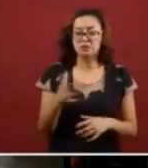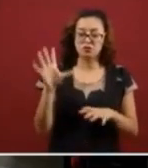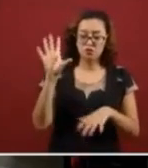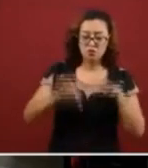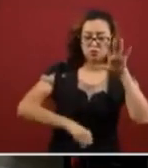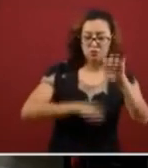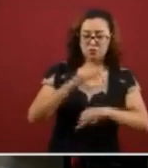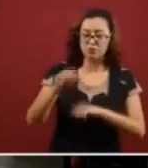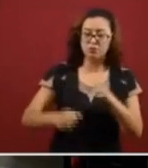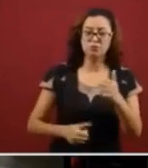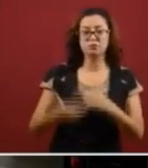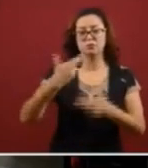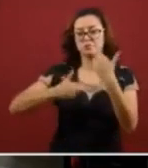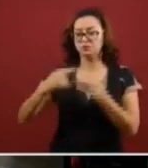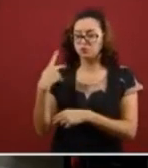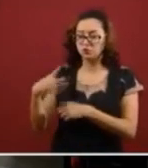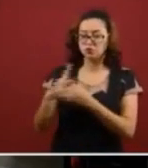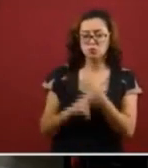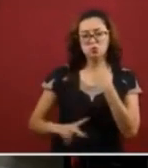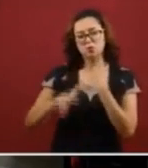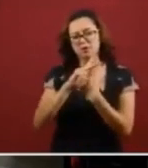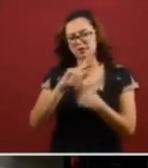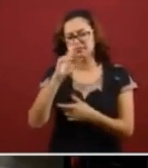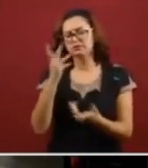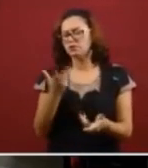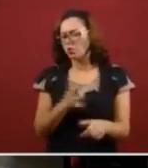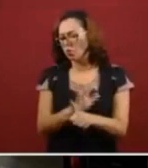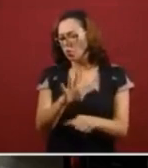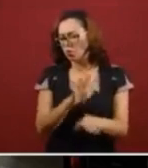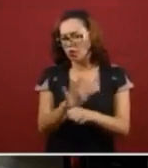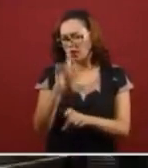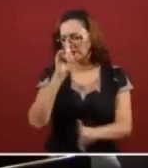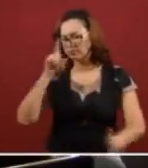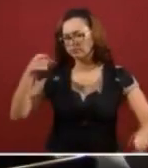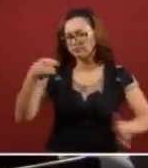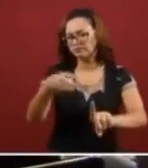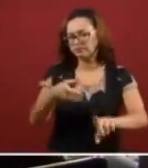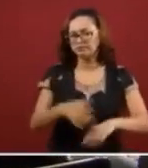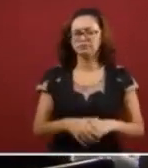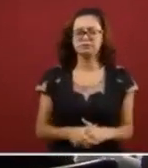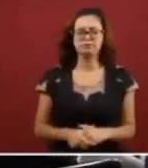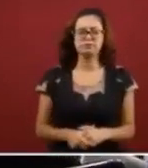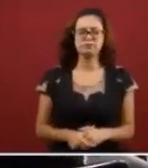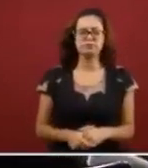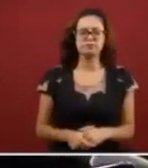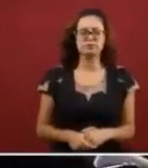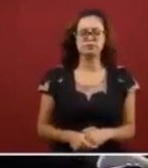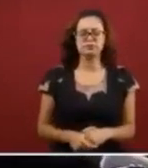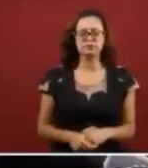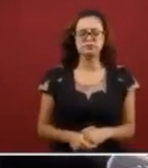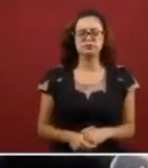Do you know regarding the migration of children, and it seems they're accelerating the return of children.